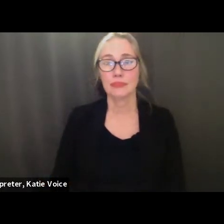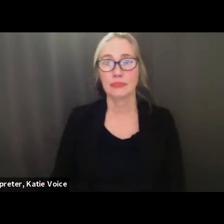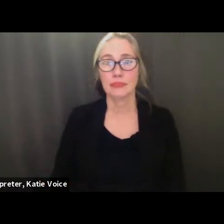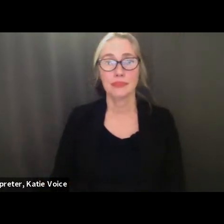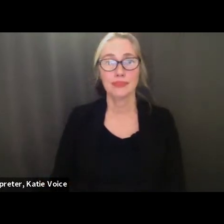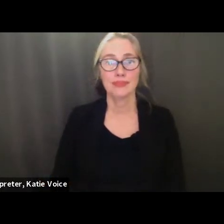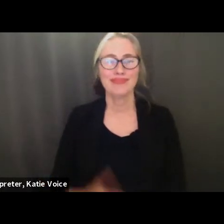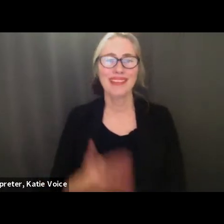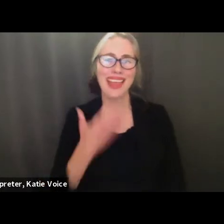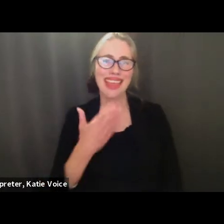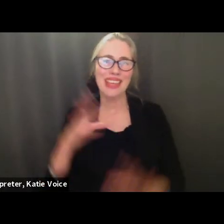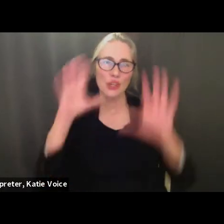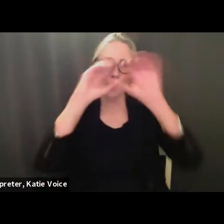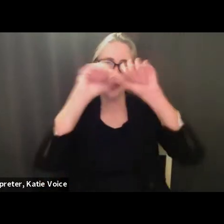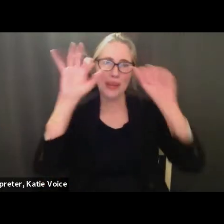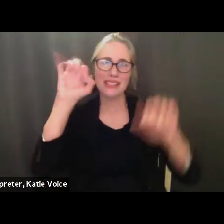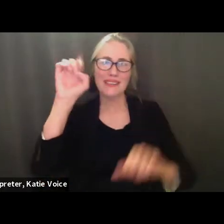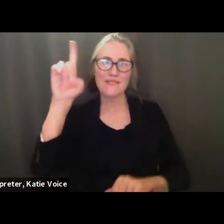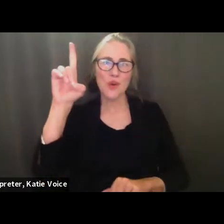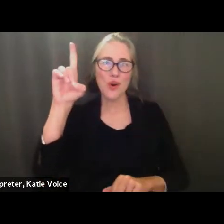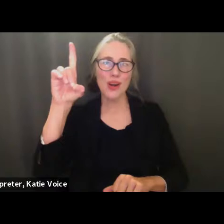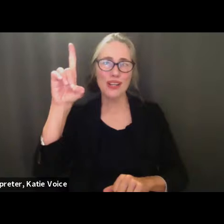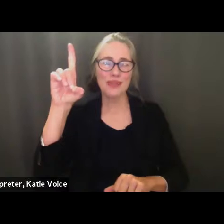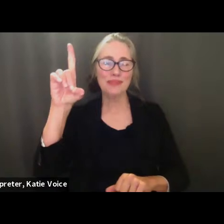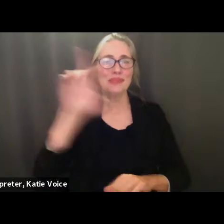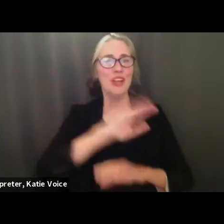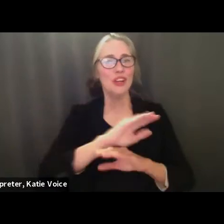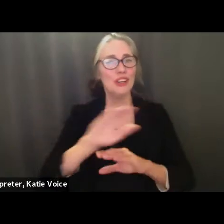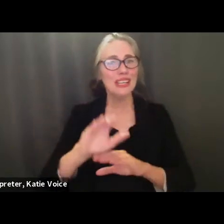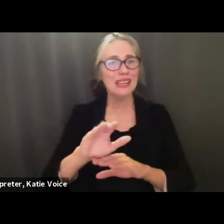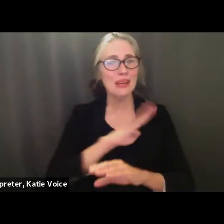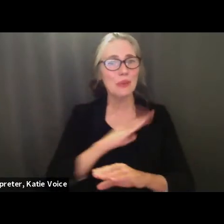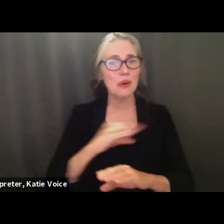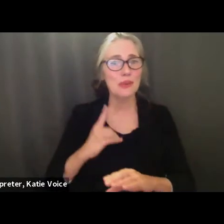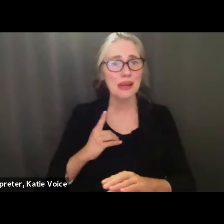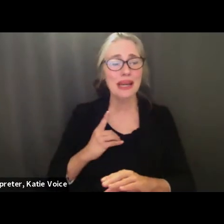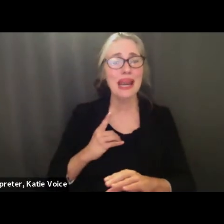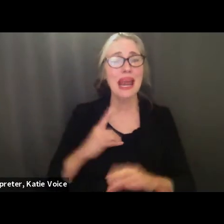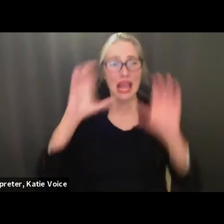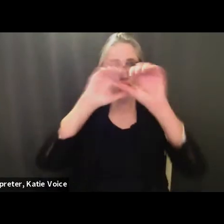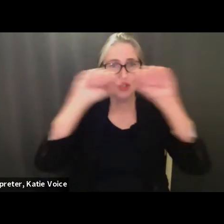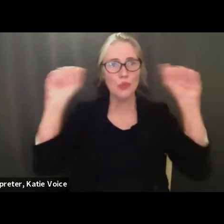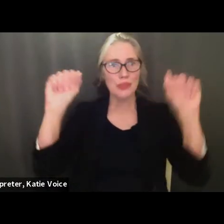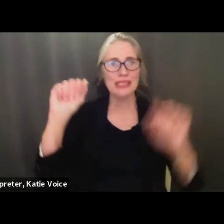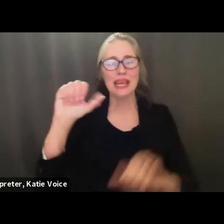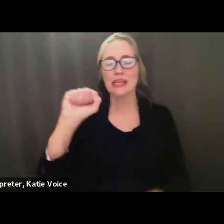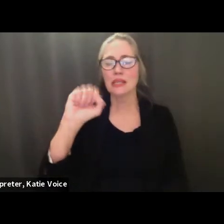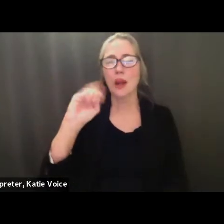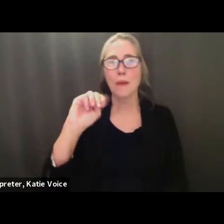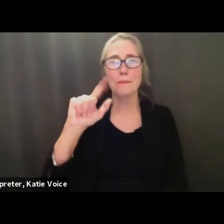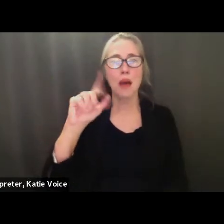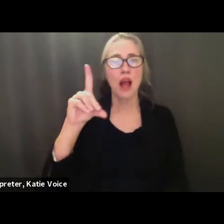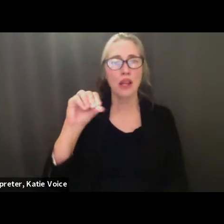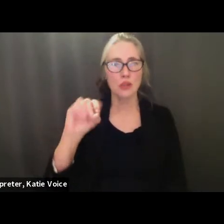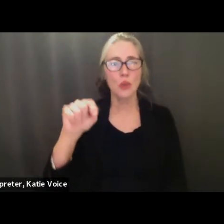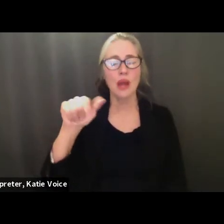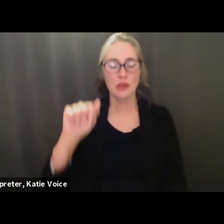Thank you, President Ford. Good evening, board members and Superintendent Maldonado. AB